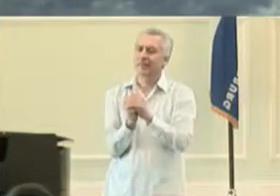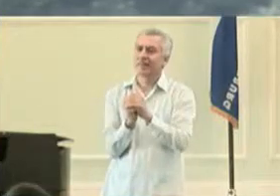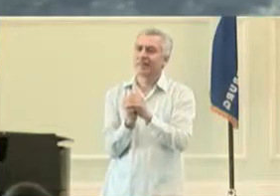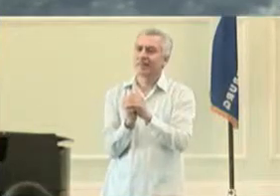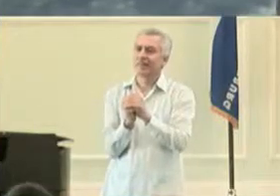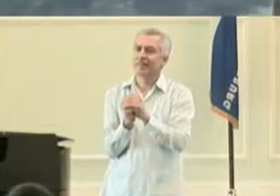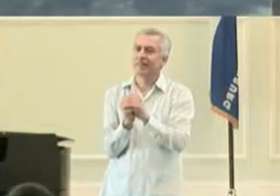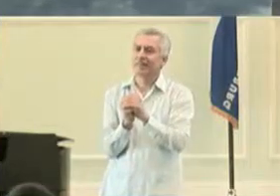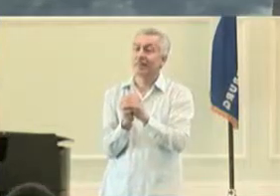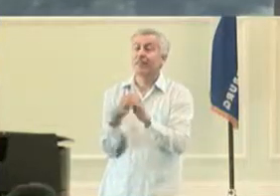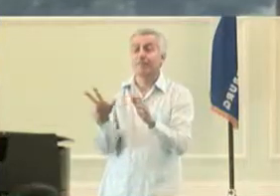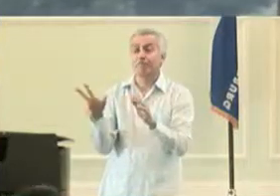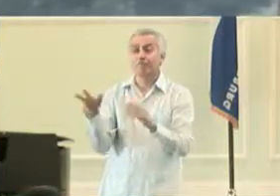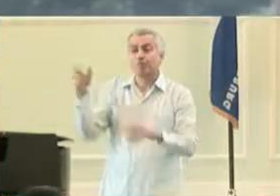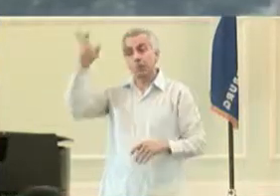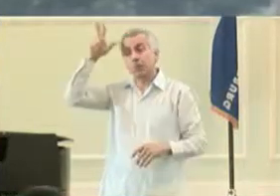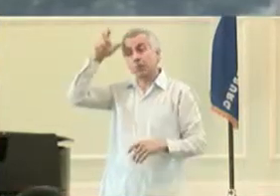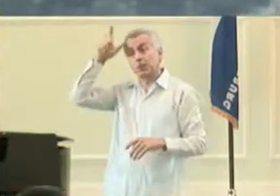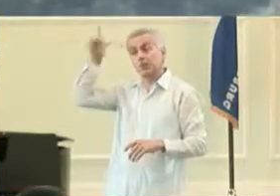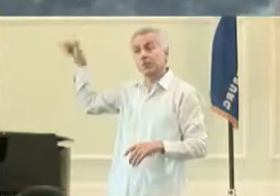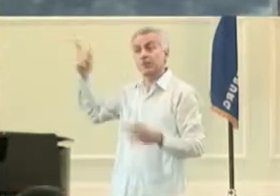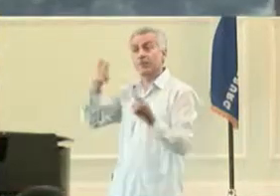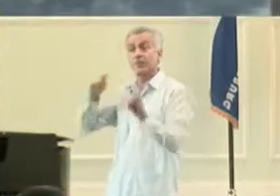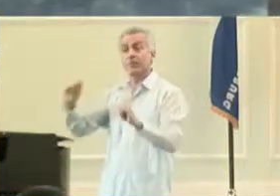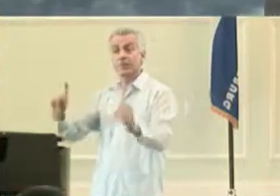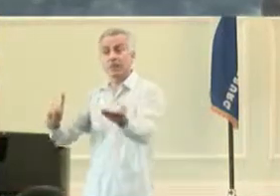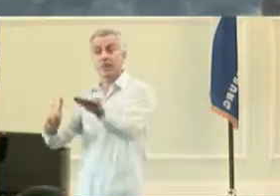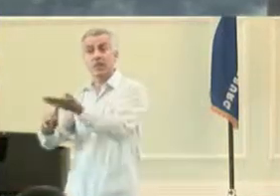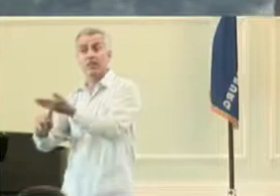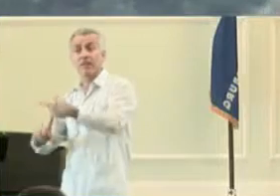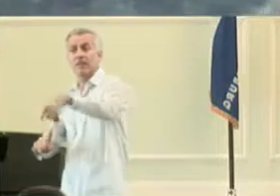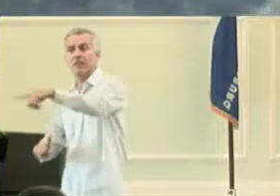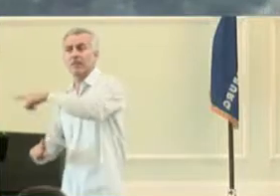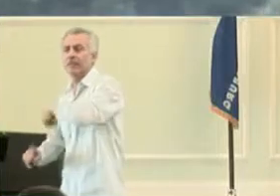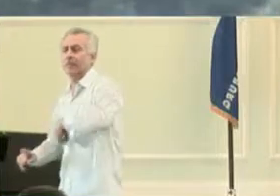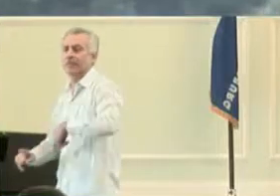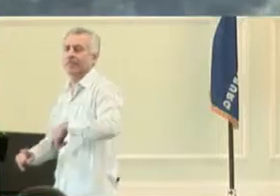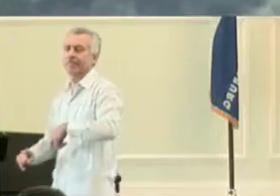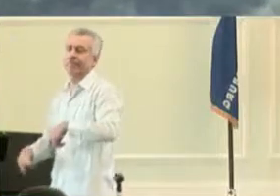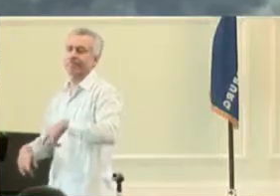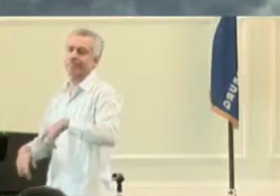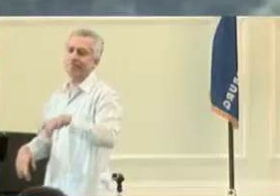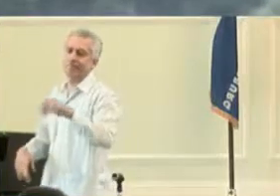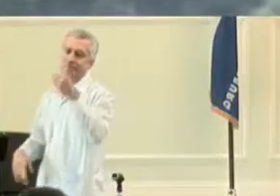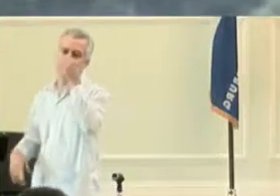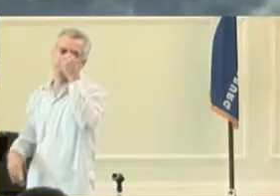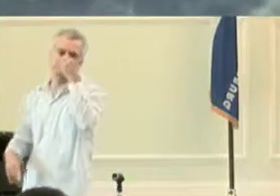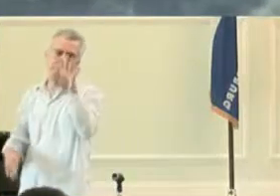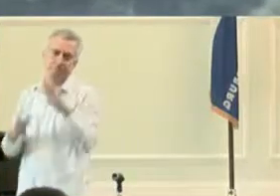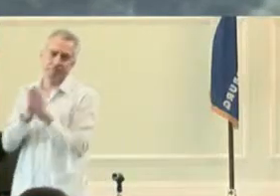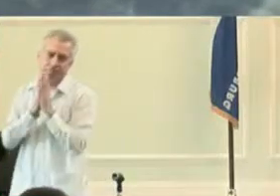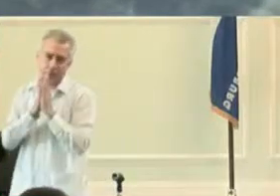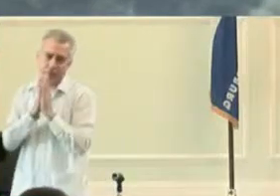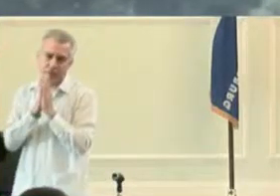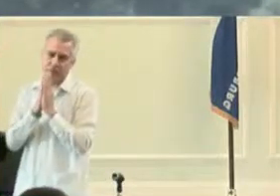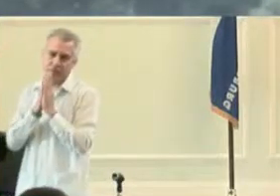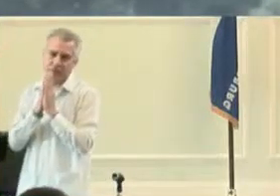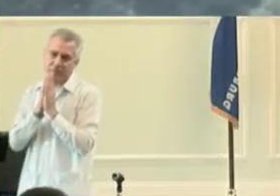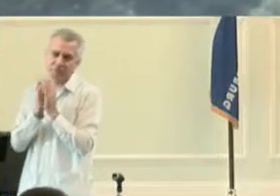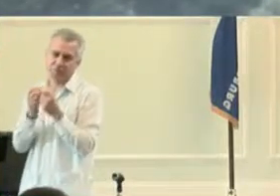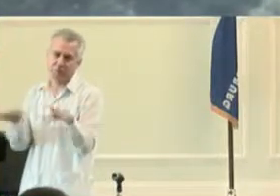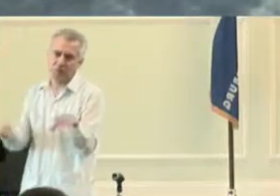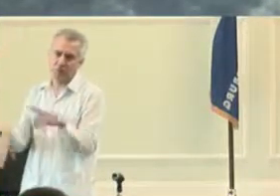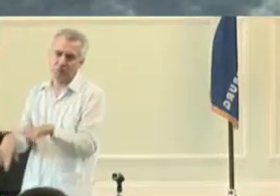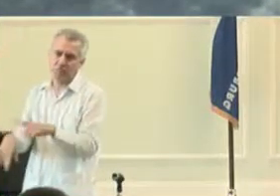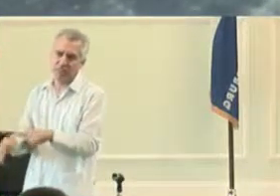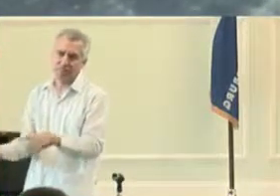See, the devil will try to convince us that prayer is a waste of time. Did you know that? Some people say, well, if God